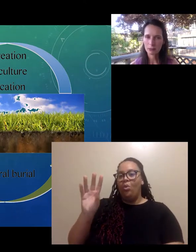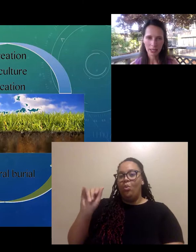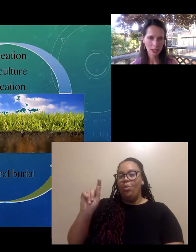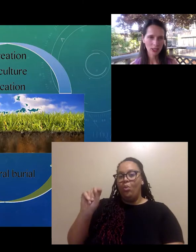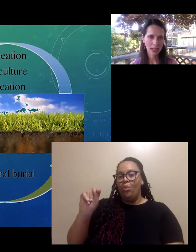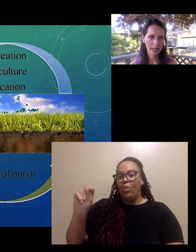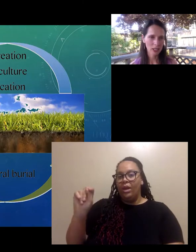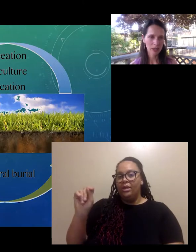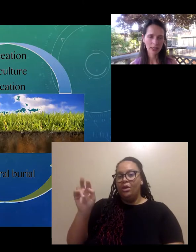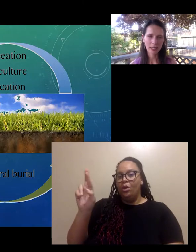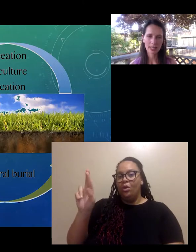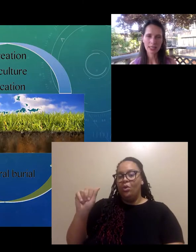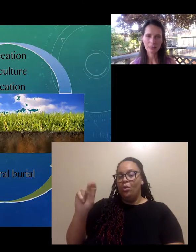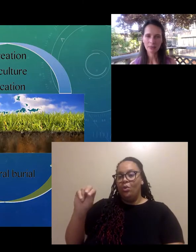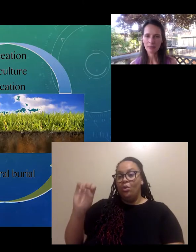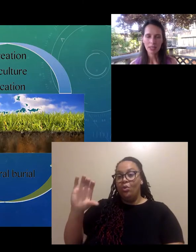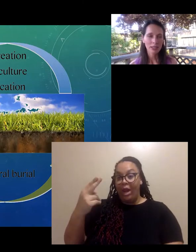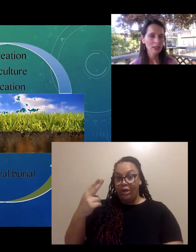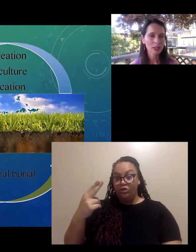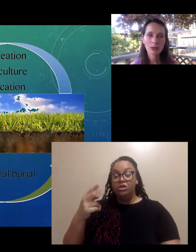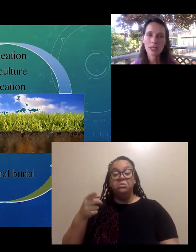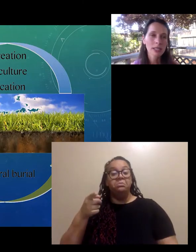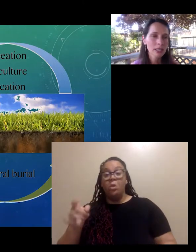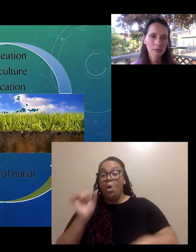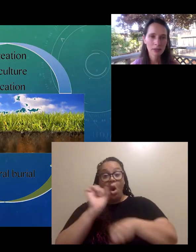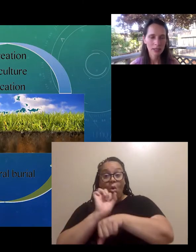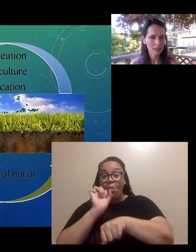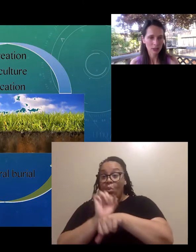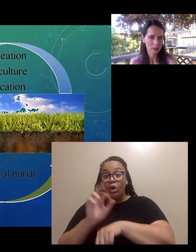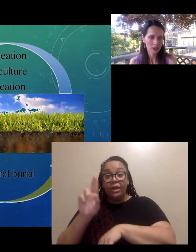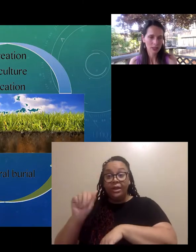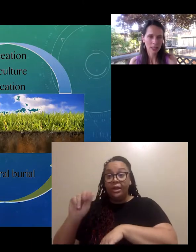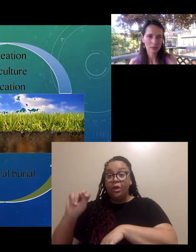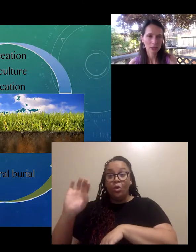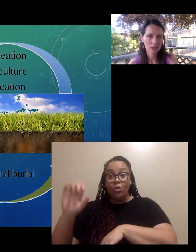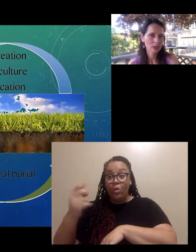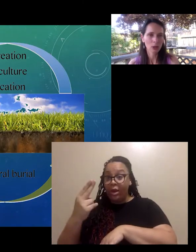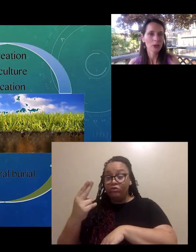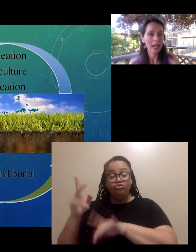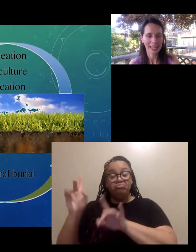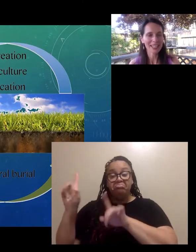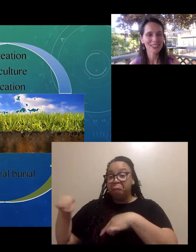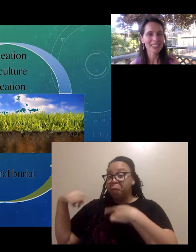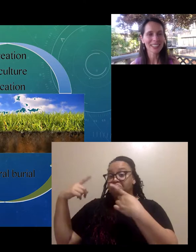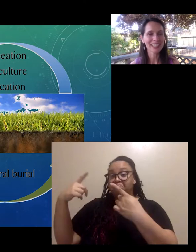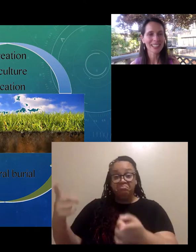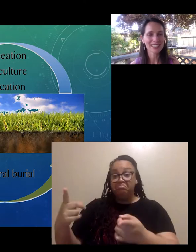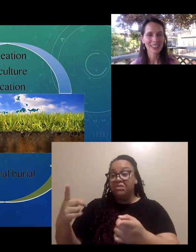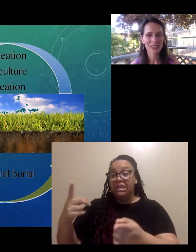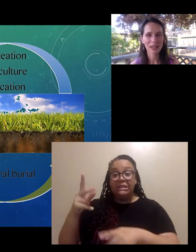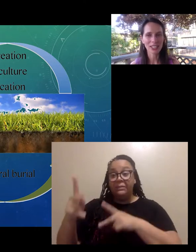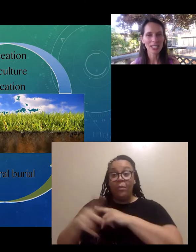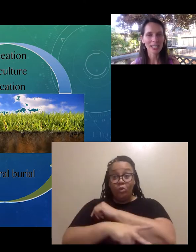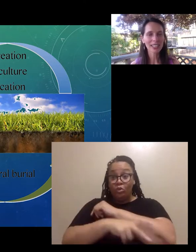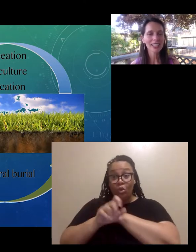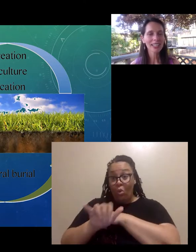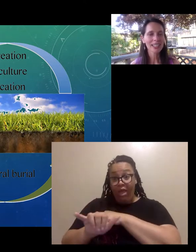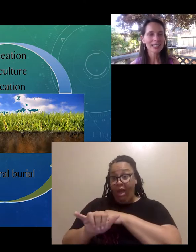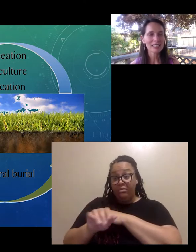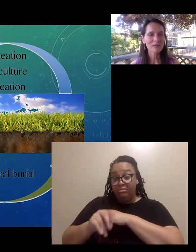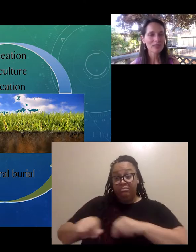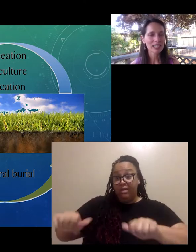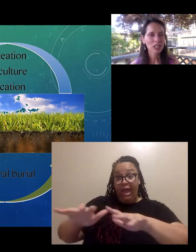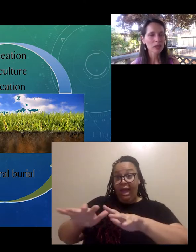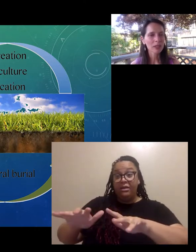working ranch and has been, you know, since, since folks stole that land really and started ranching it.